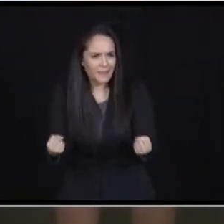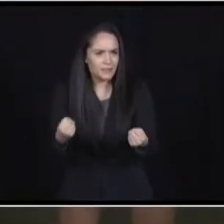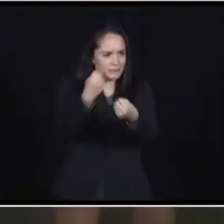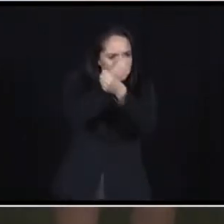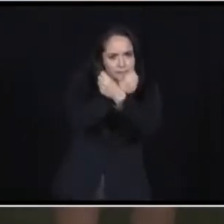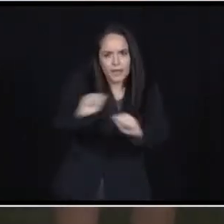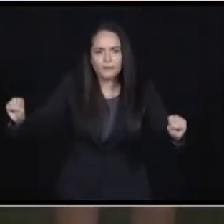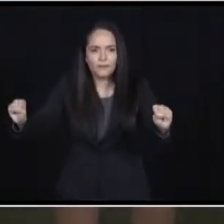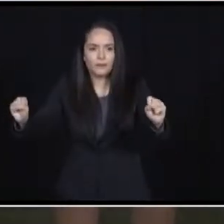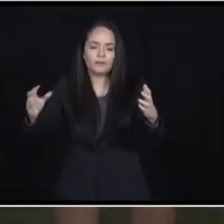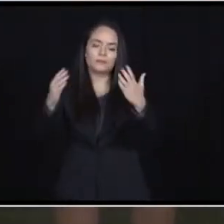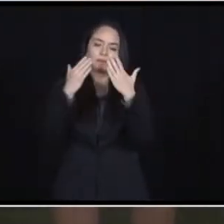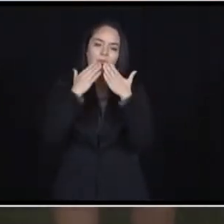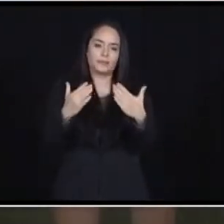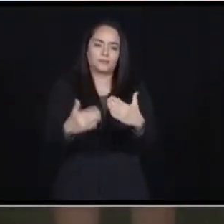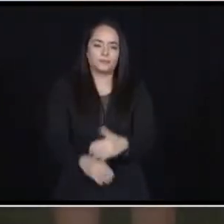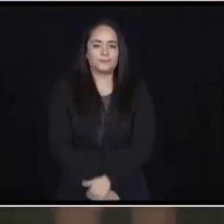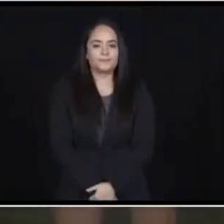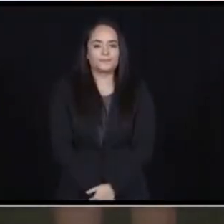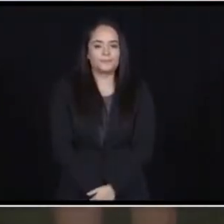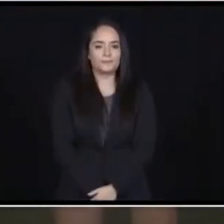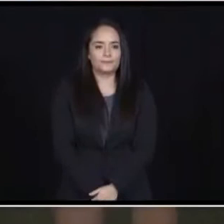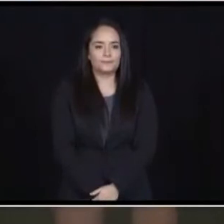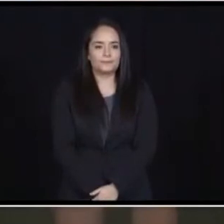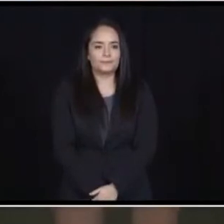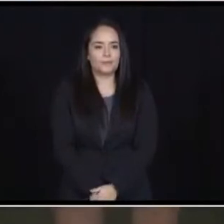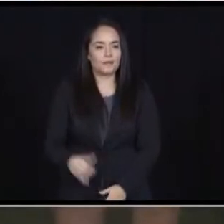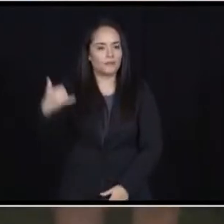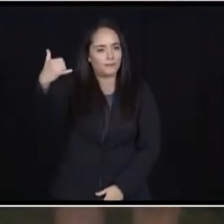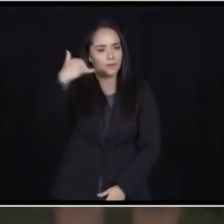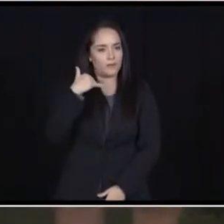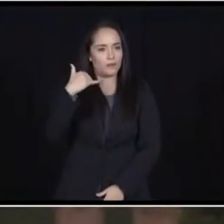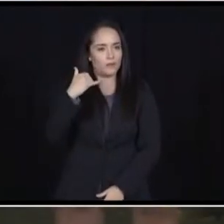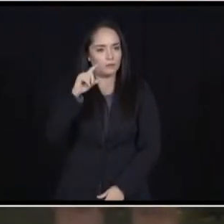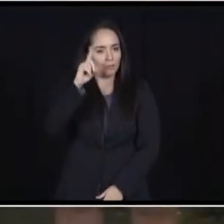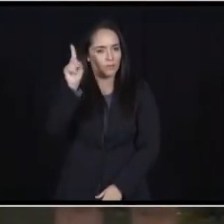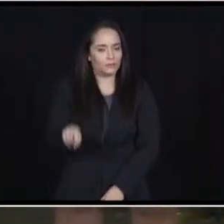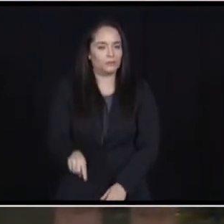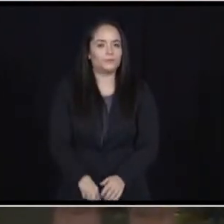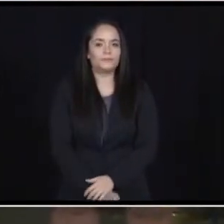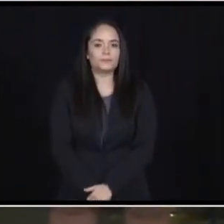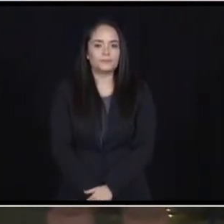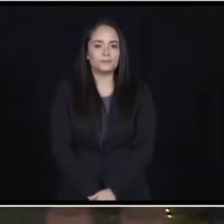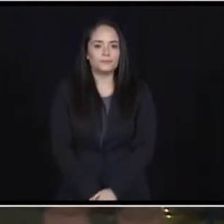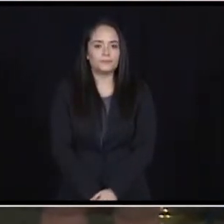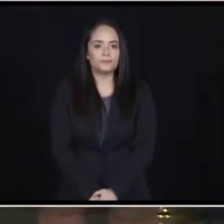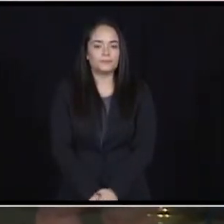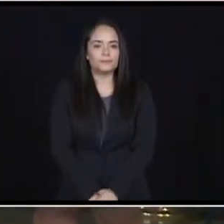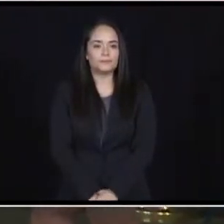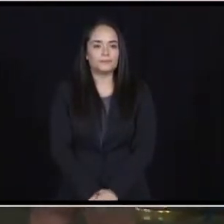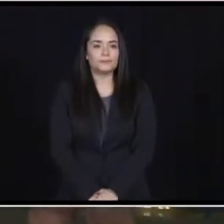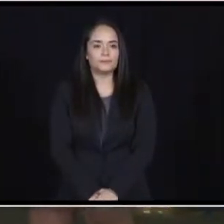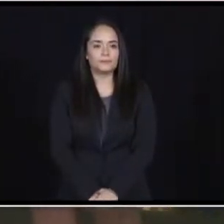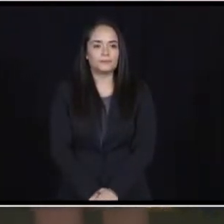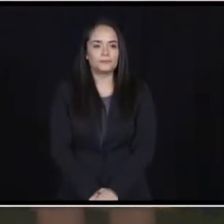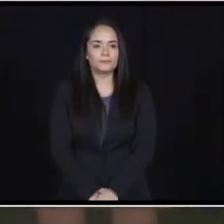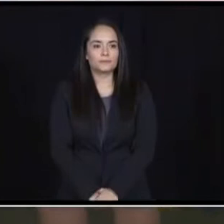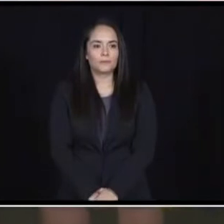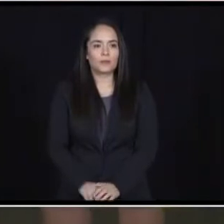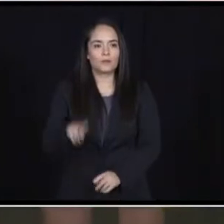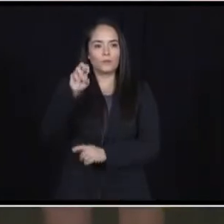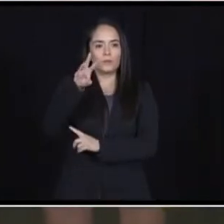We'll go to the phone line for questions. First question, please. Your first question comes from Haley Cooper with News Talk